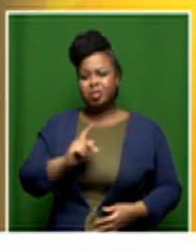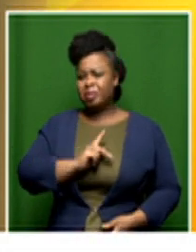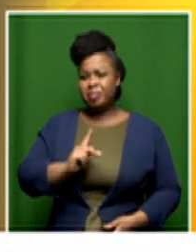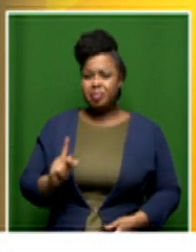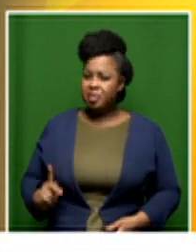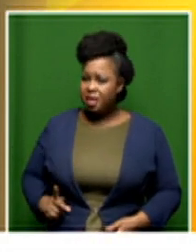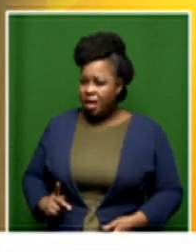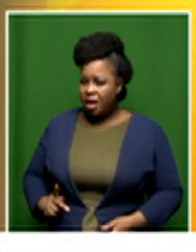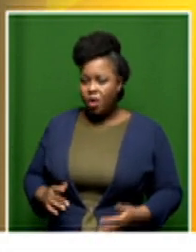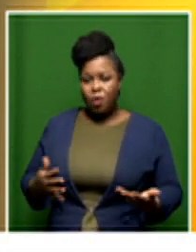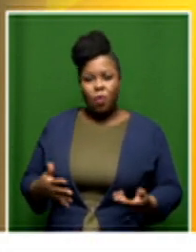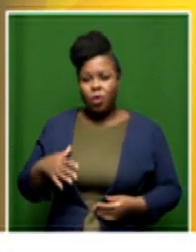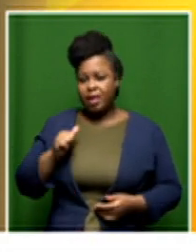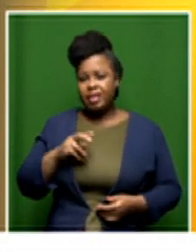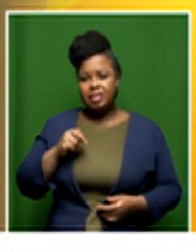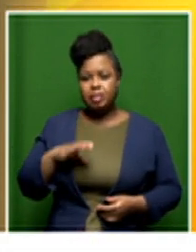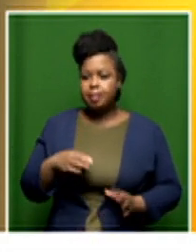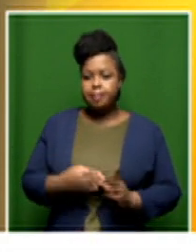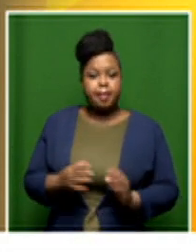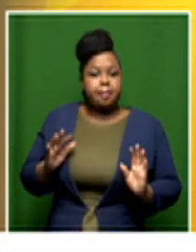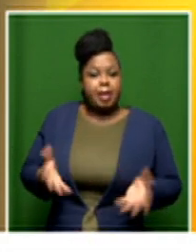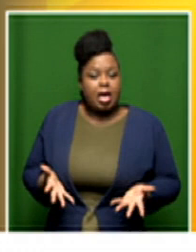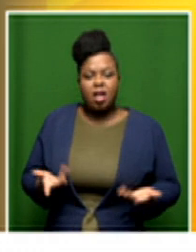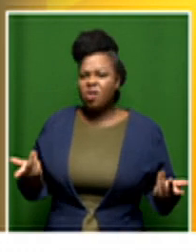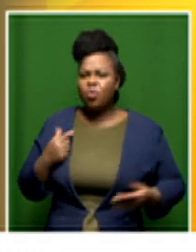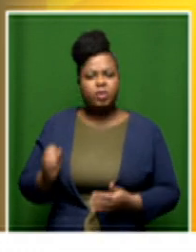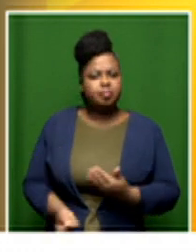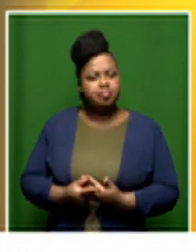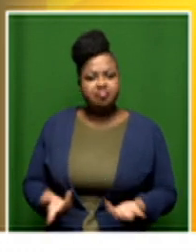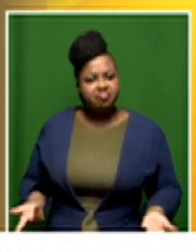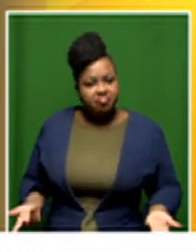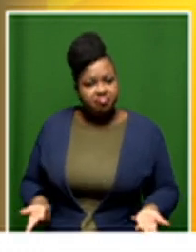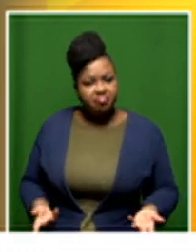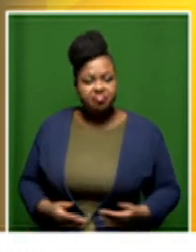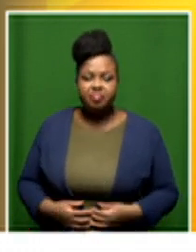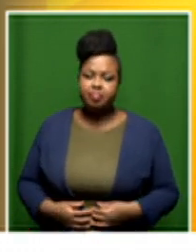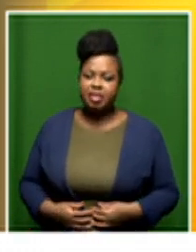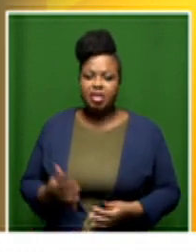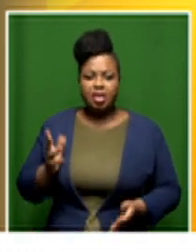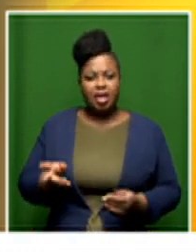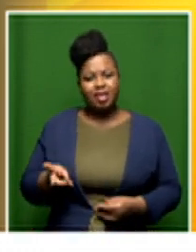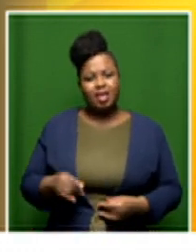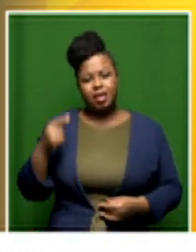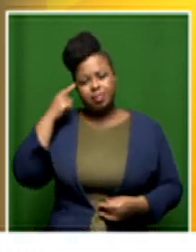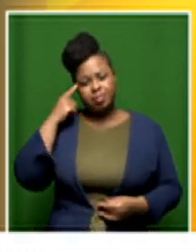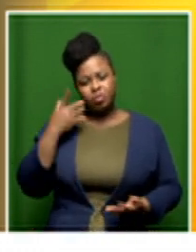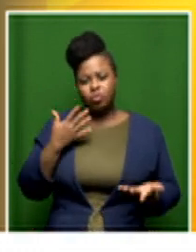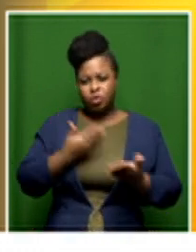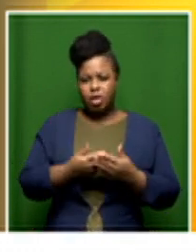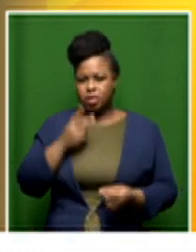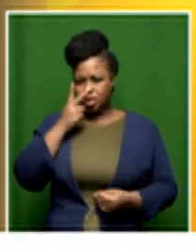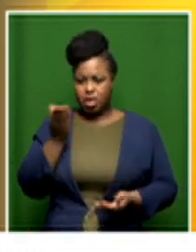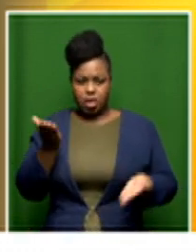in the capacity of being an ANC deployee? What exactly is going on here? Mm. And one can easily draw the contrast